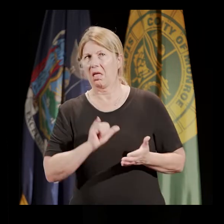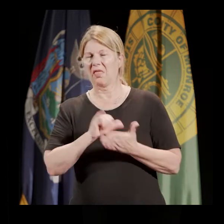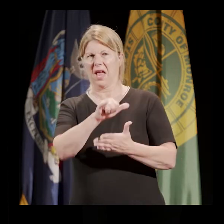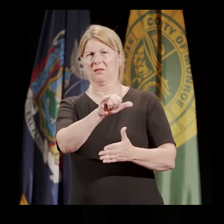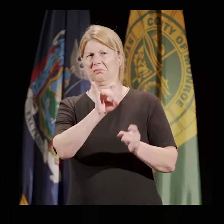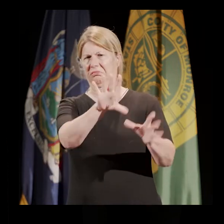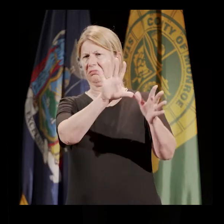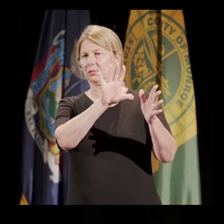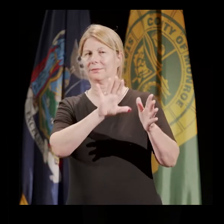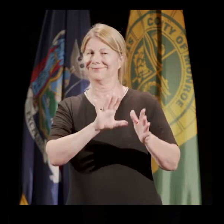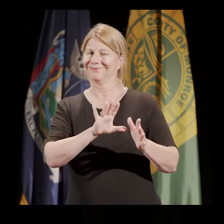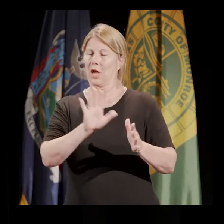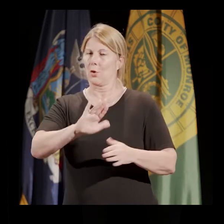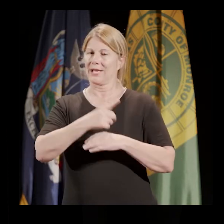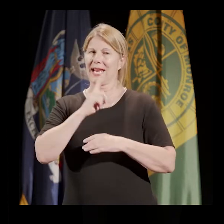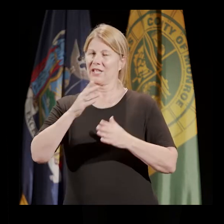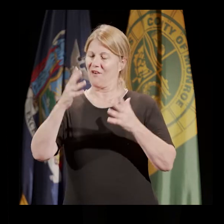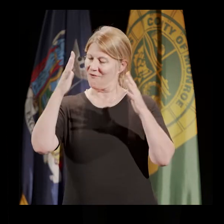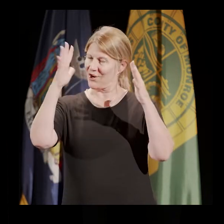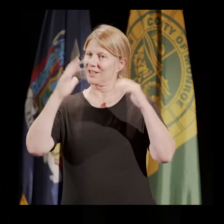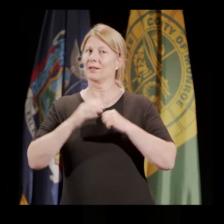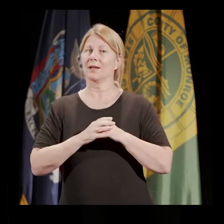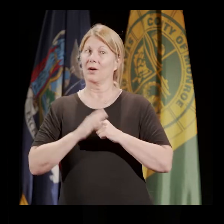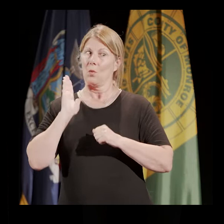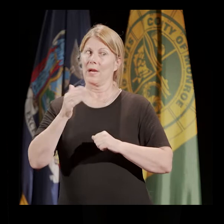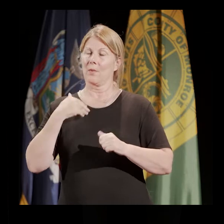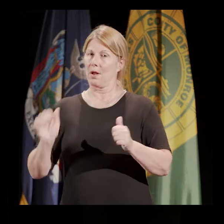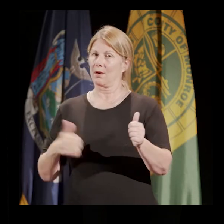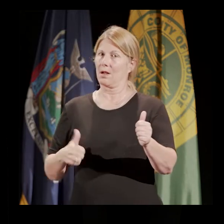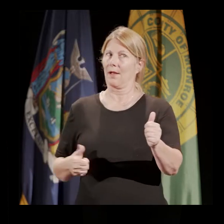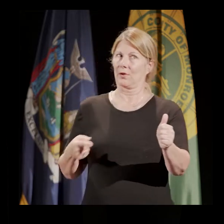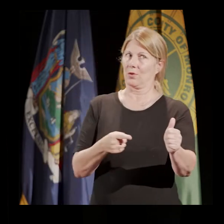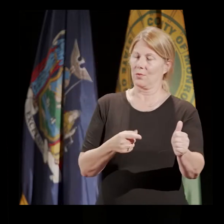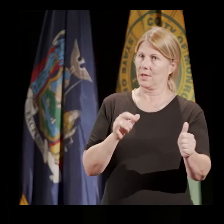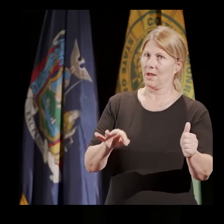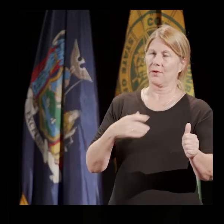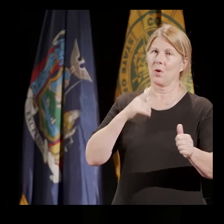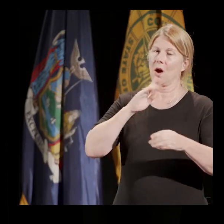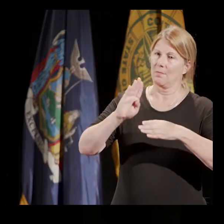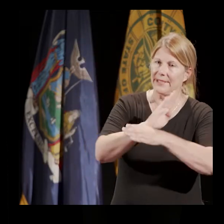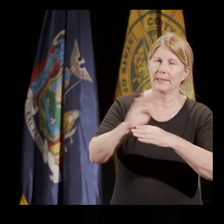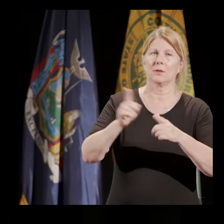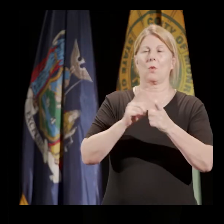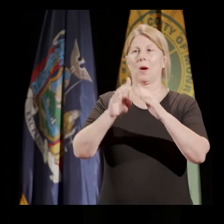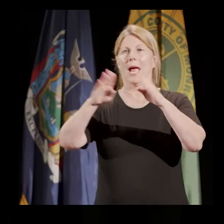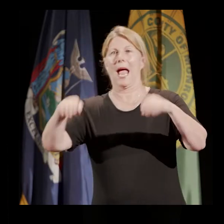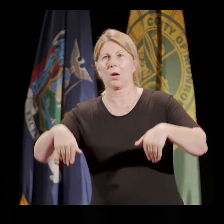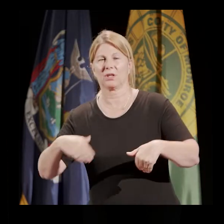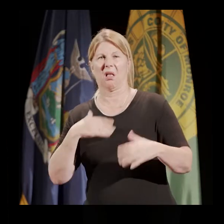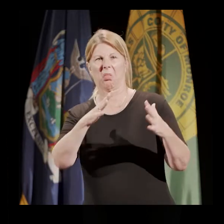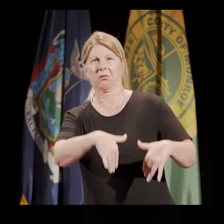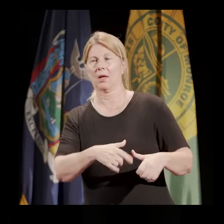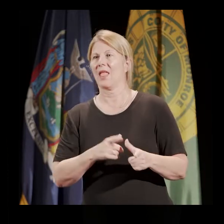We will be coming after the blighted, dilapidated structures, both commercial and residential, with the full force